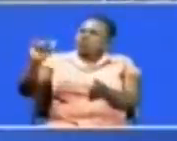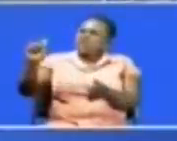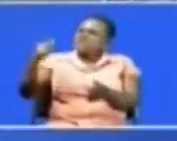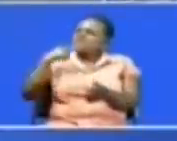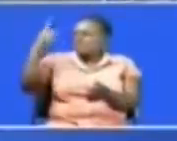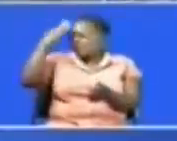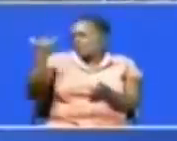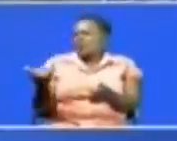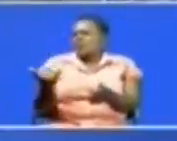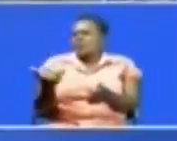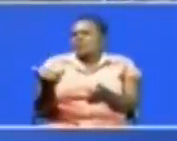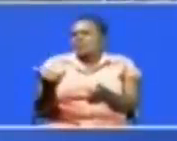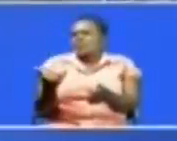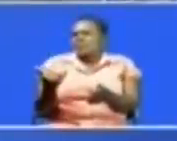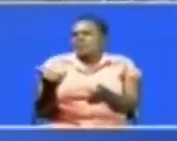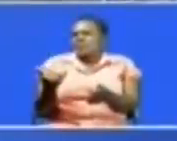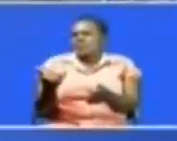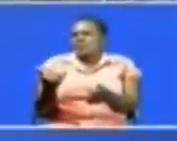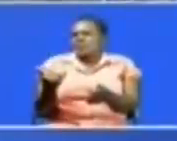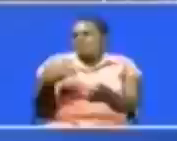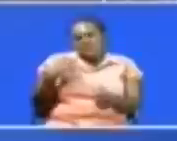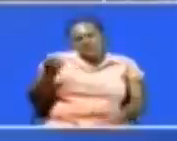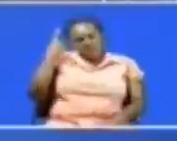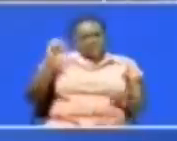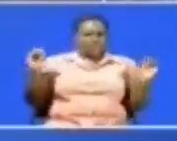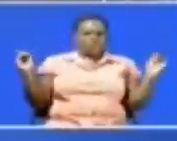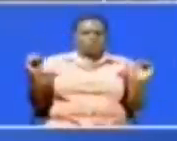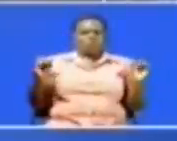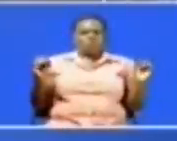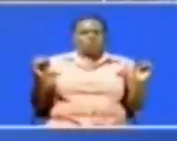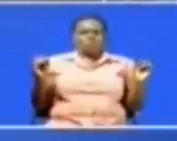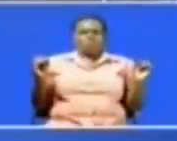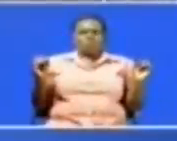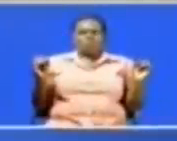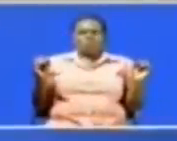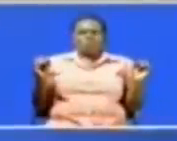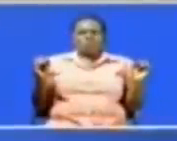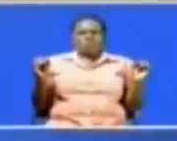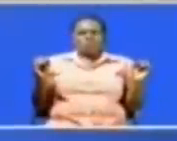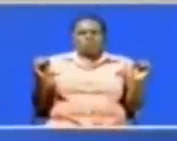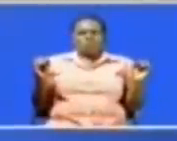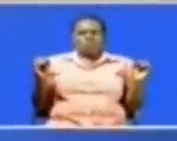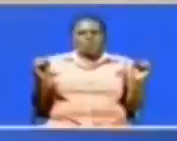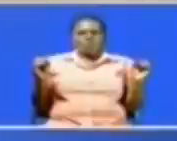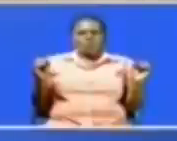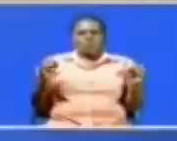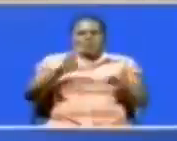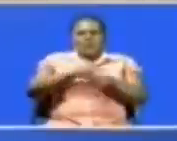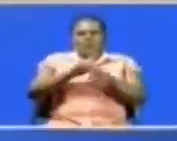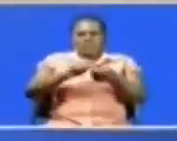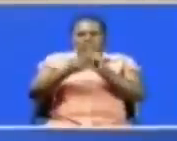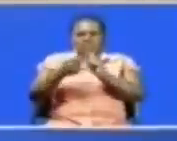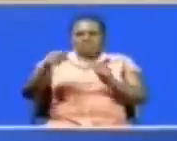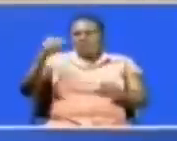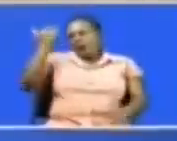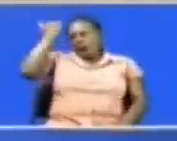then he was being disingenuous? It's absolutely ridiculous. I don't understand how you throw a tantrum because we have just gotten one interchange at Ahero, the